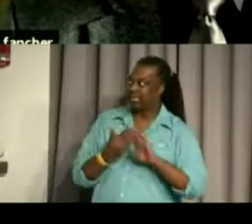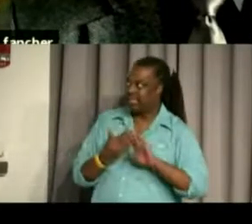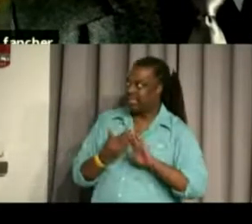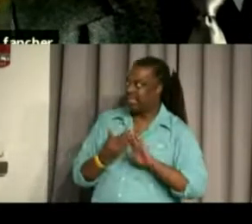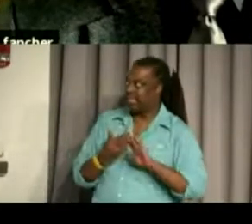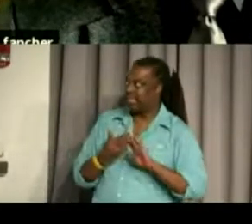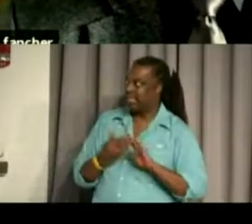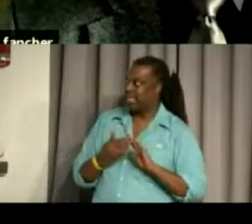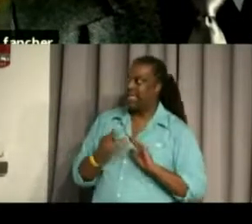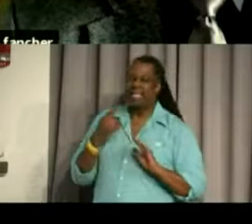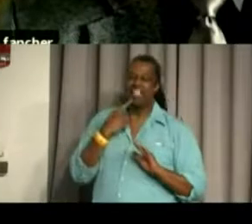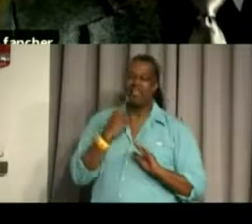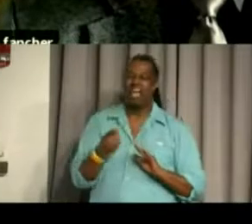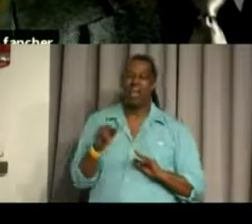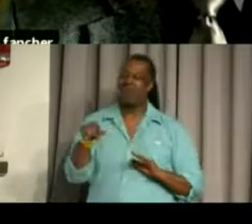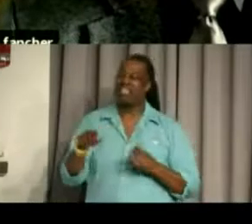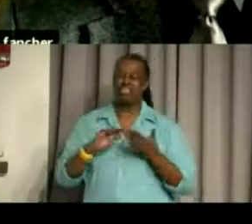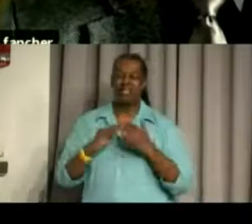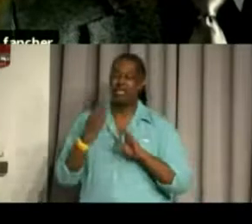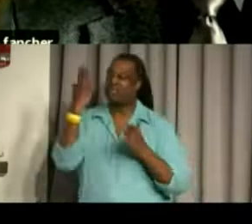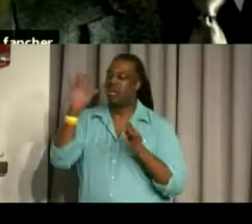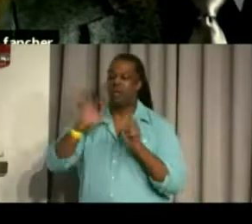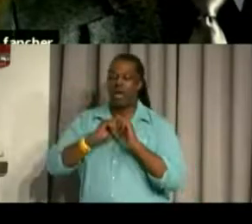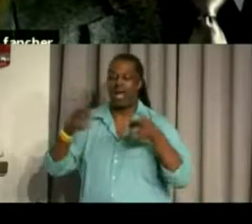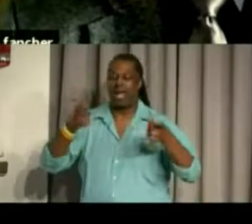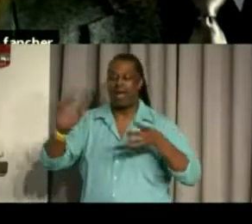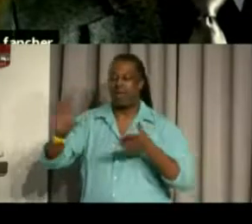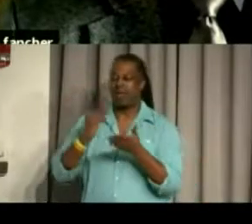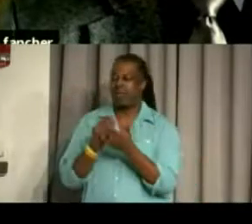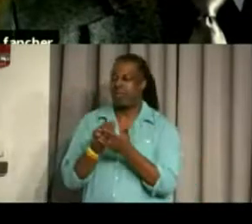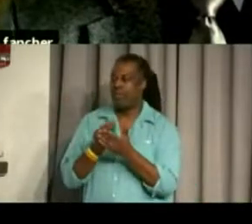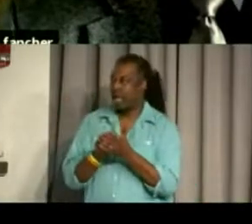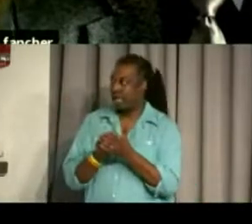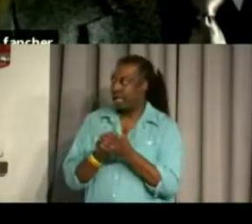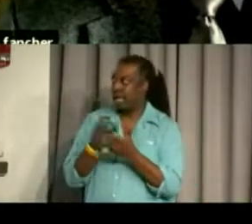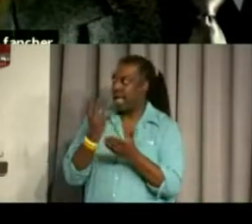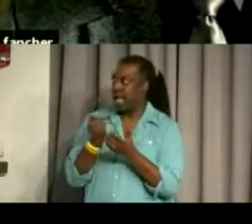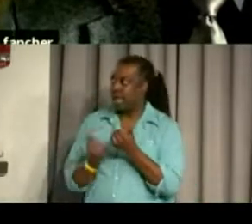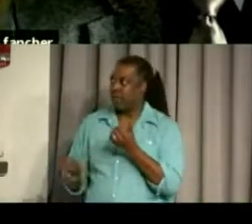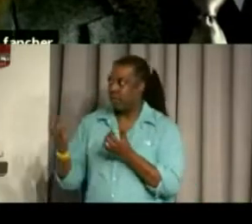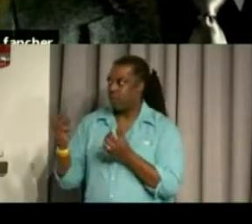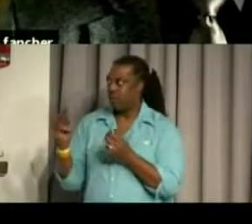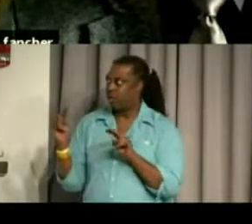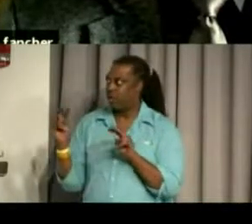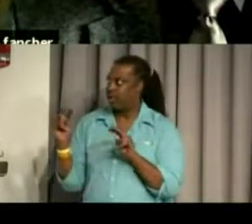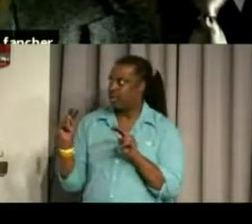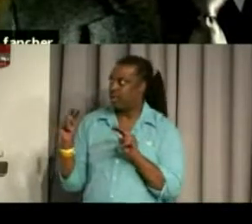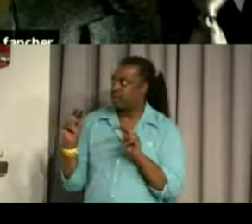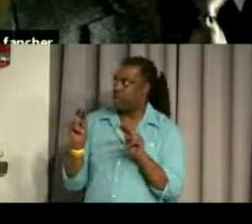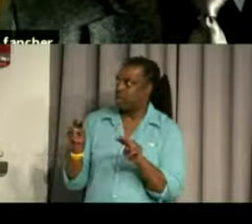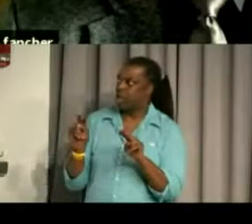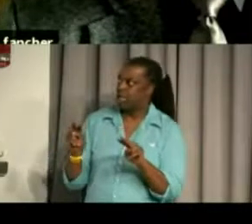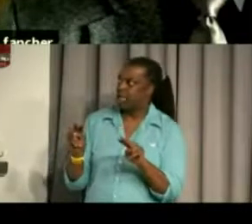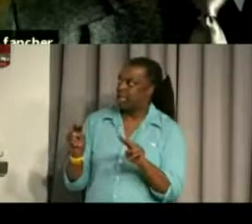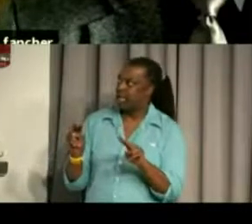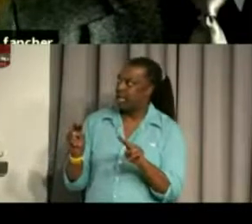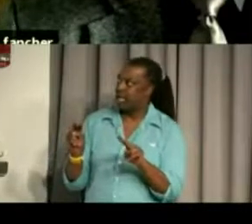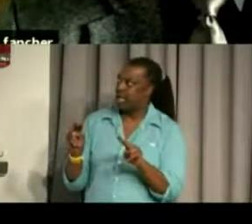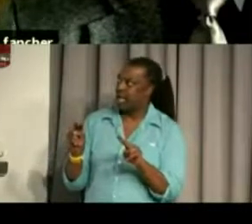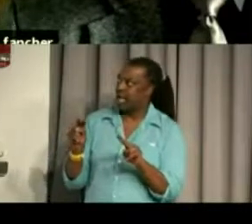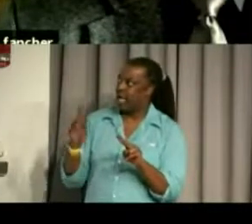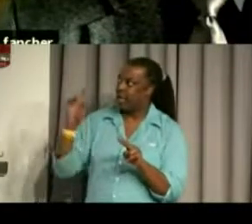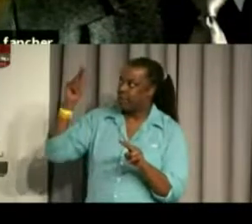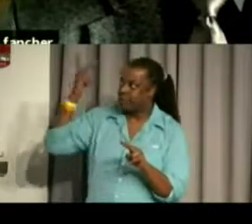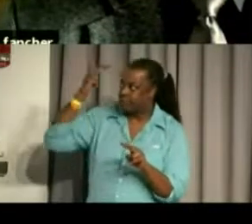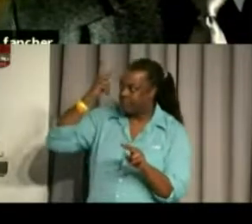these communities don't know how to handle their money. And I remember looking up, like some of the